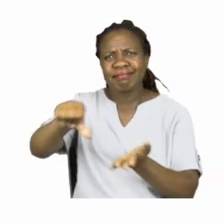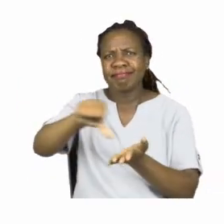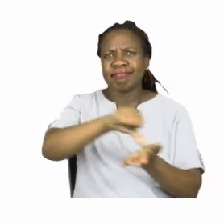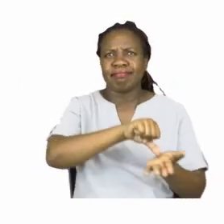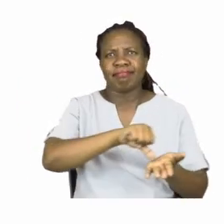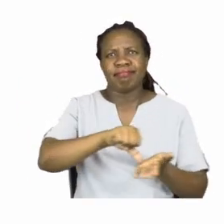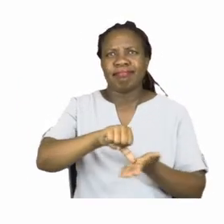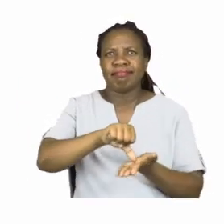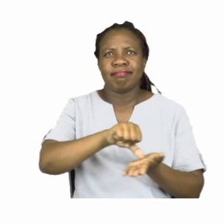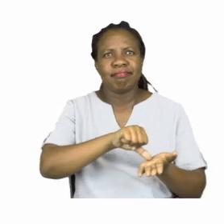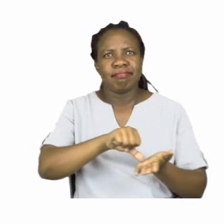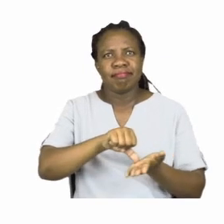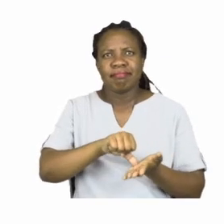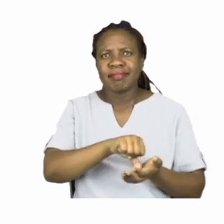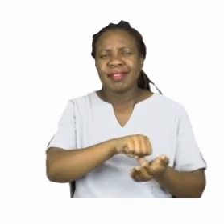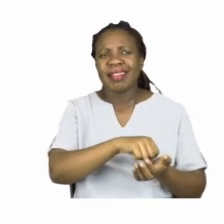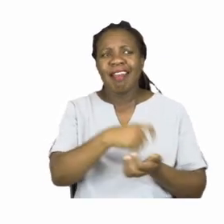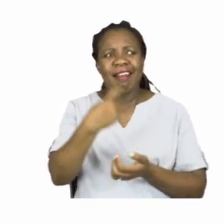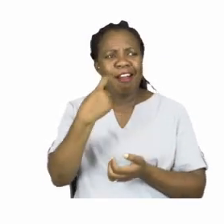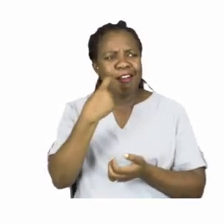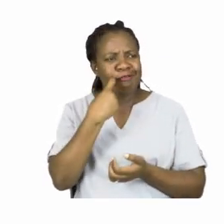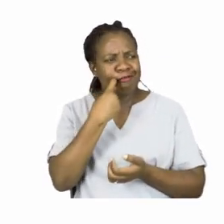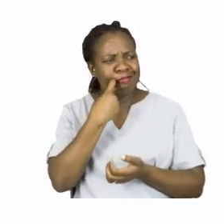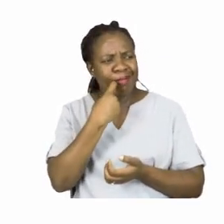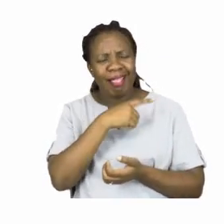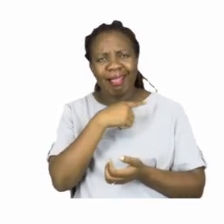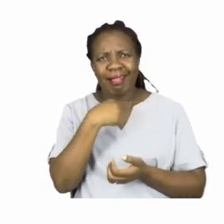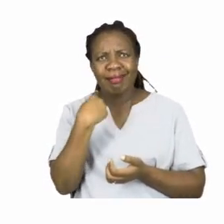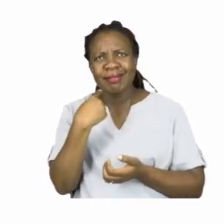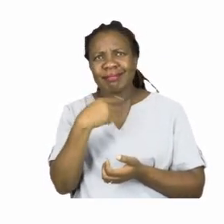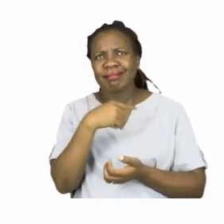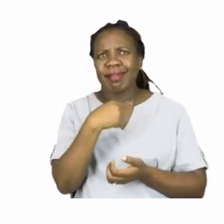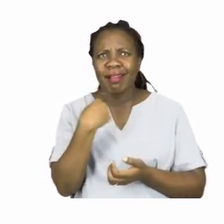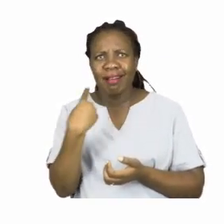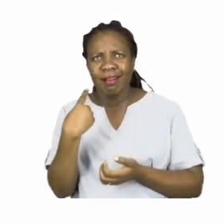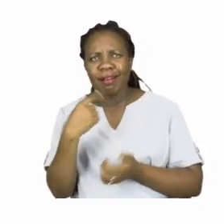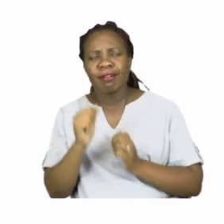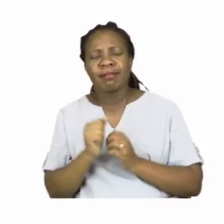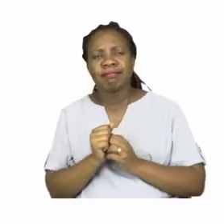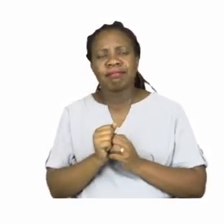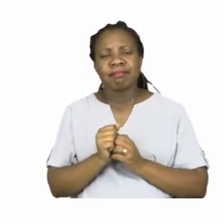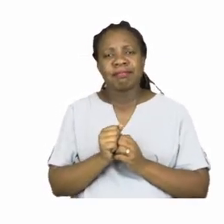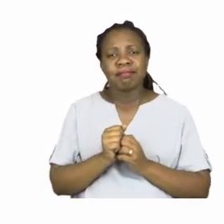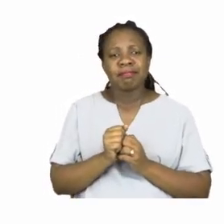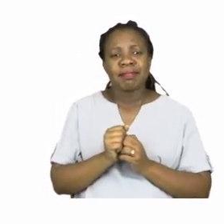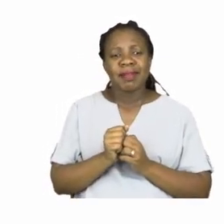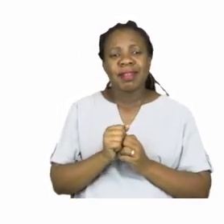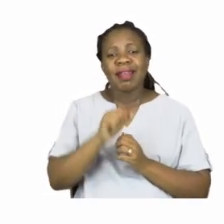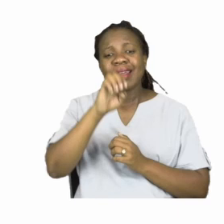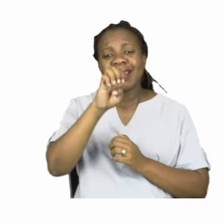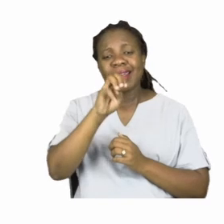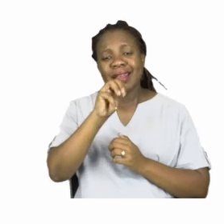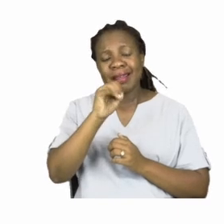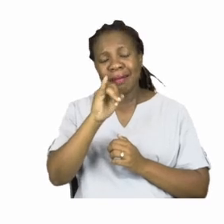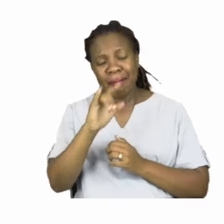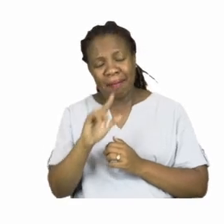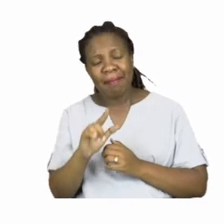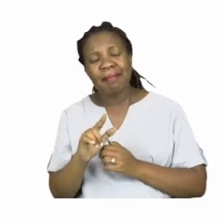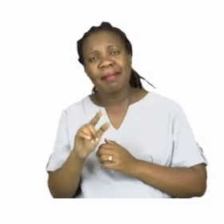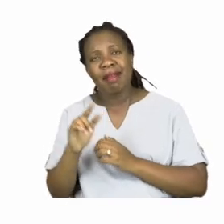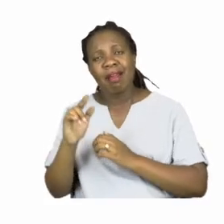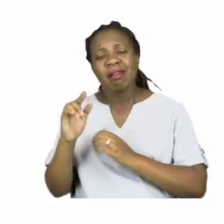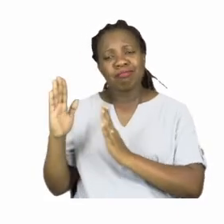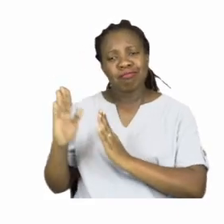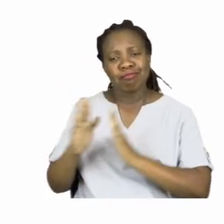the fish died. Emil organized a cleanup campaign. The children